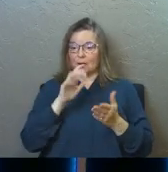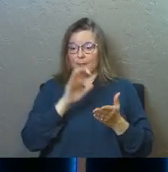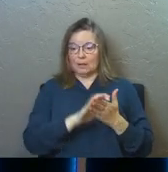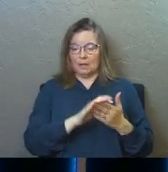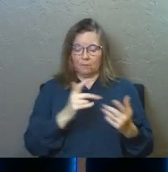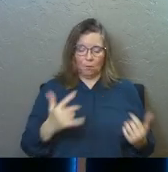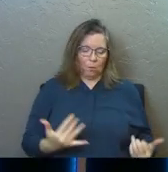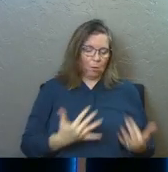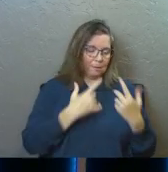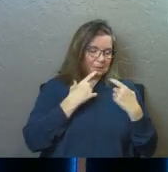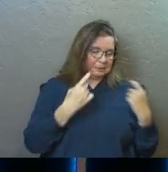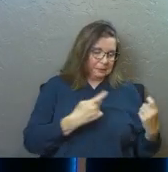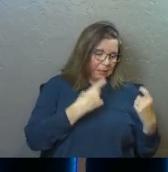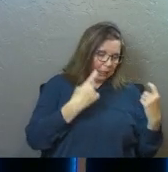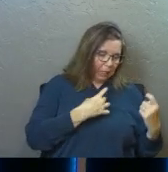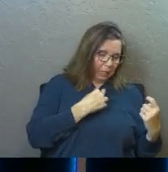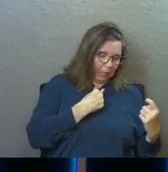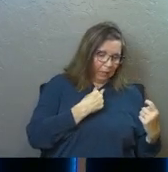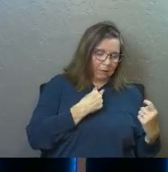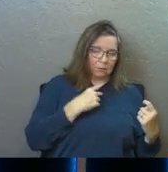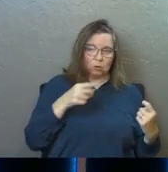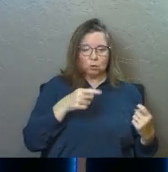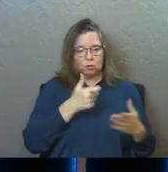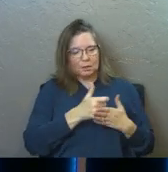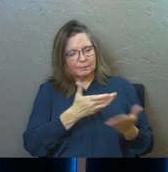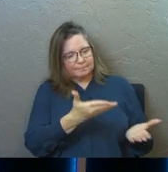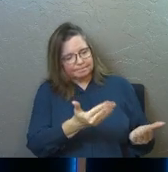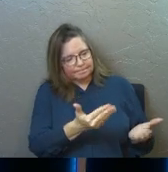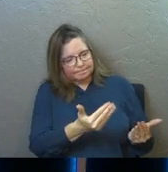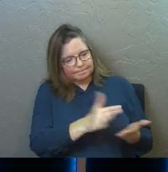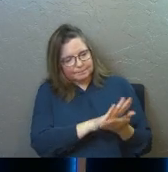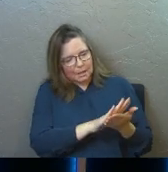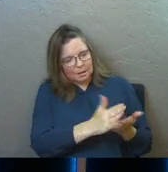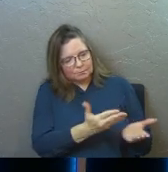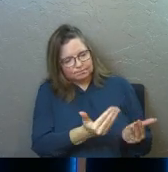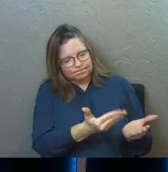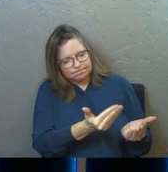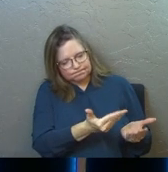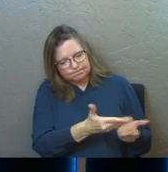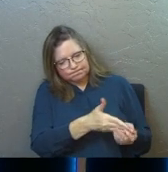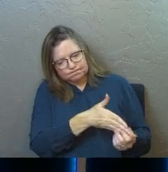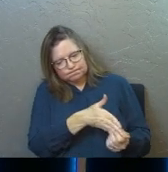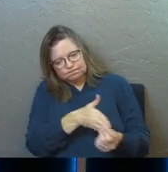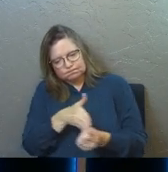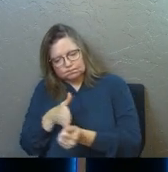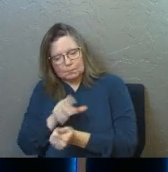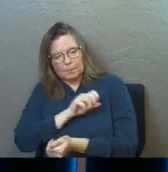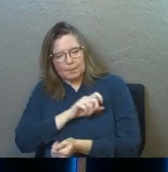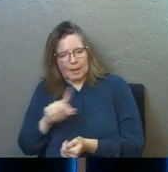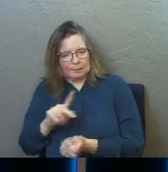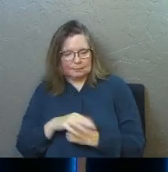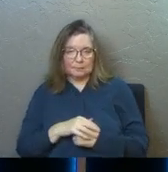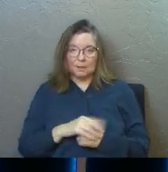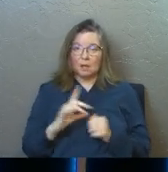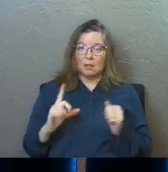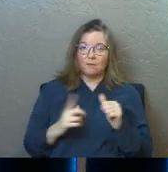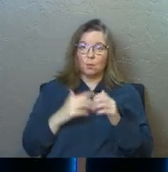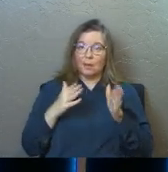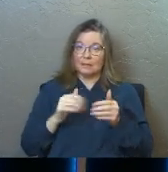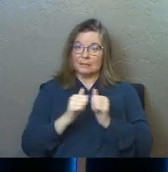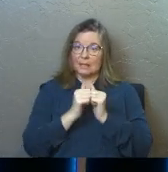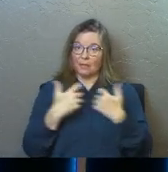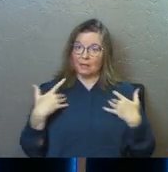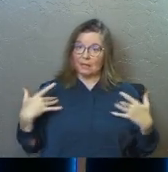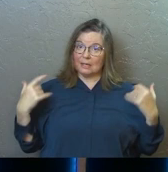is overcome by sin, you who are godly should gently and humbly help that person back onto the right path. The first way that together